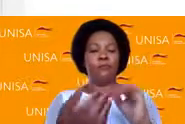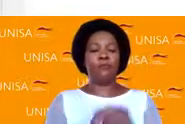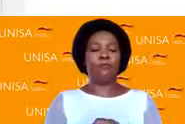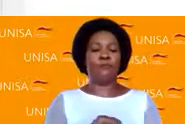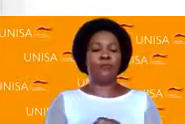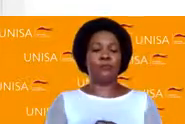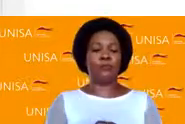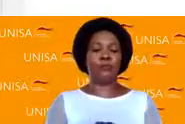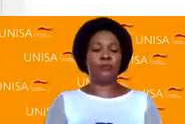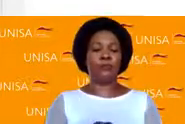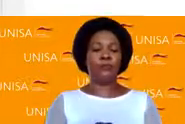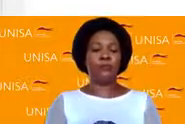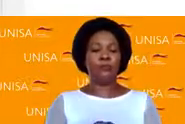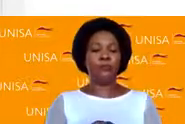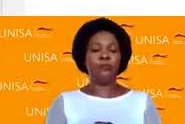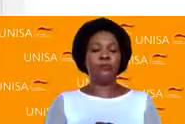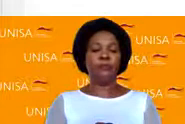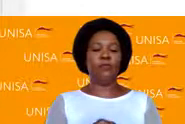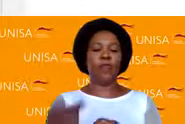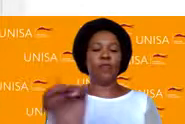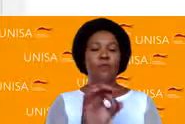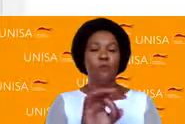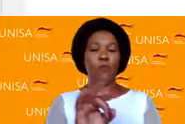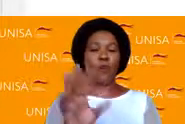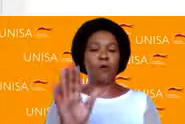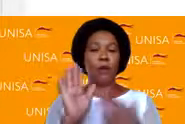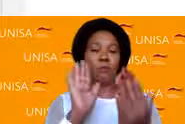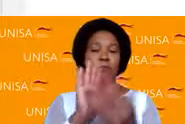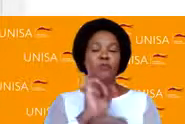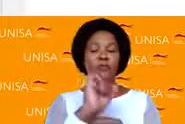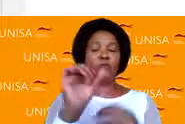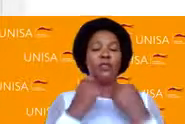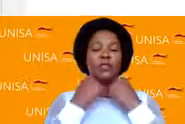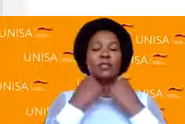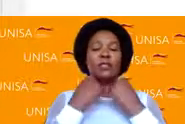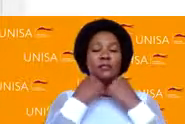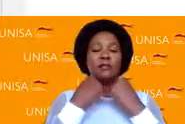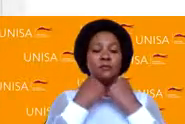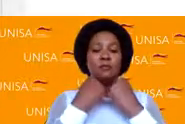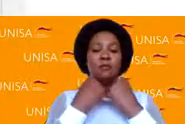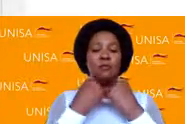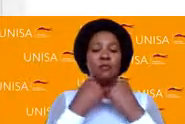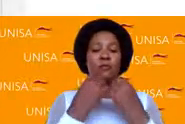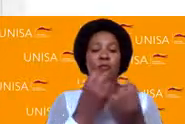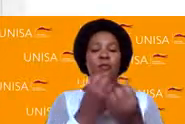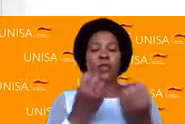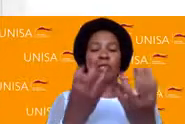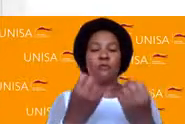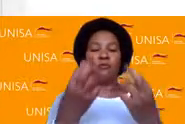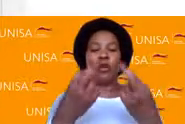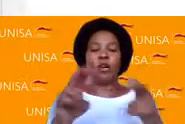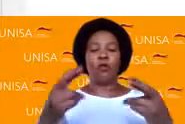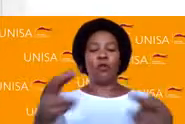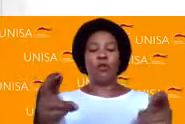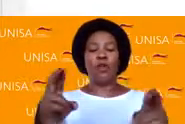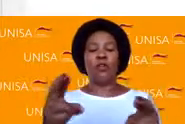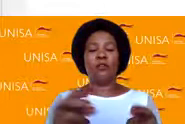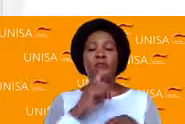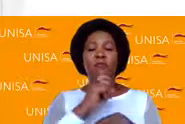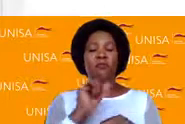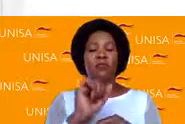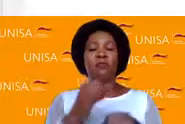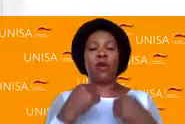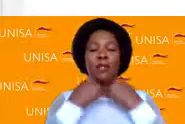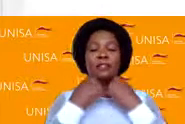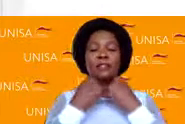So once you approach assignments, there is multiple tools that they can use for assessment